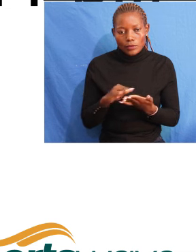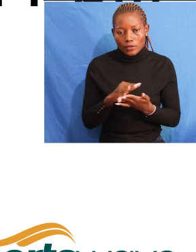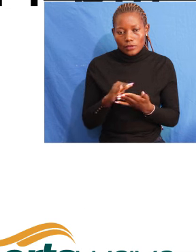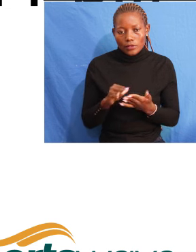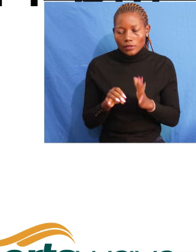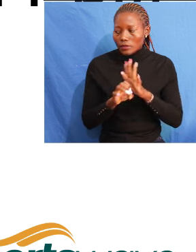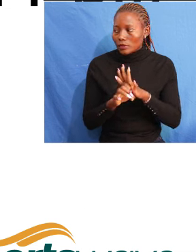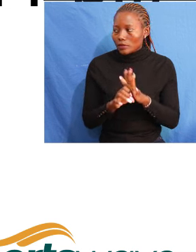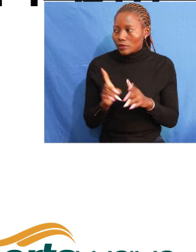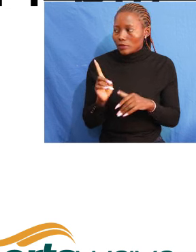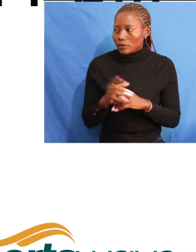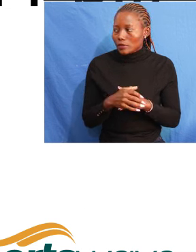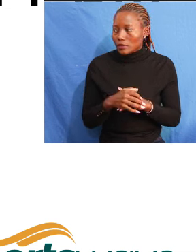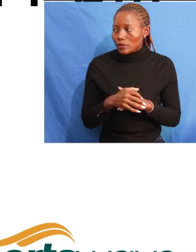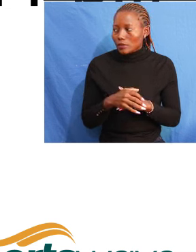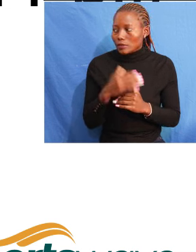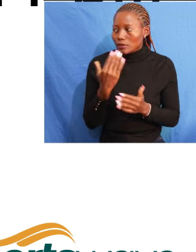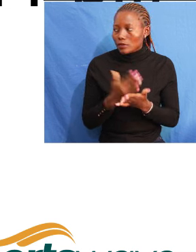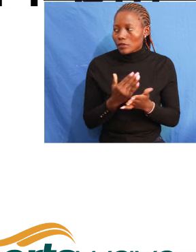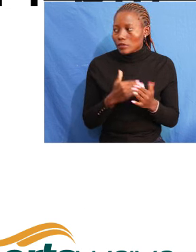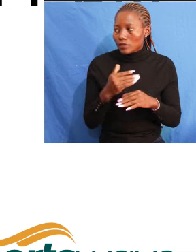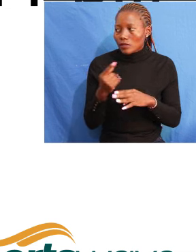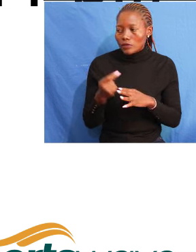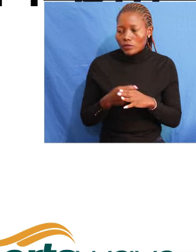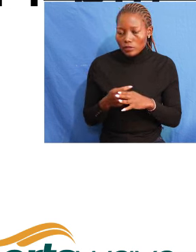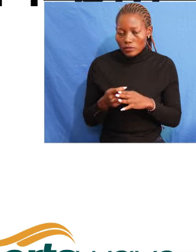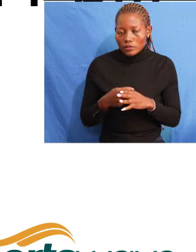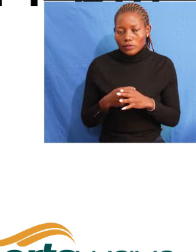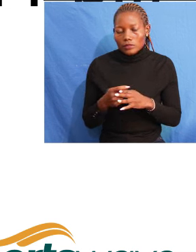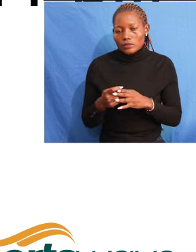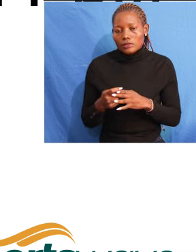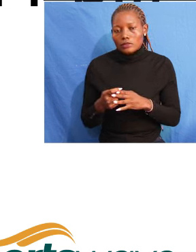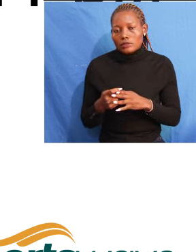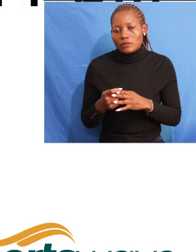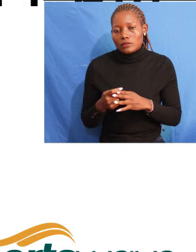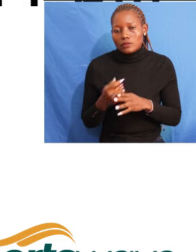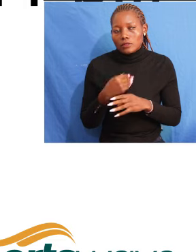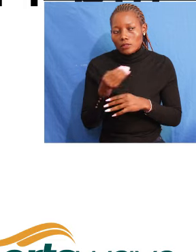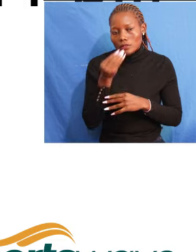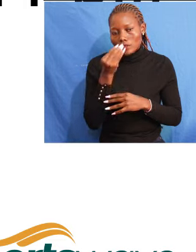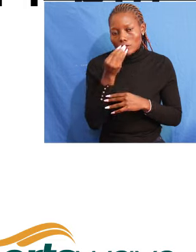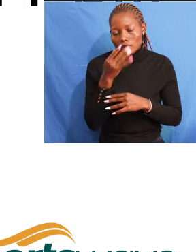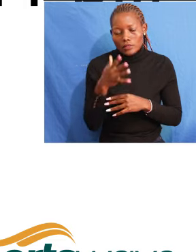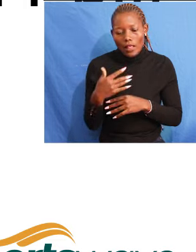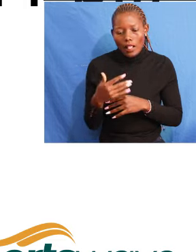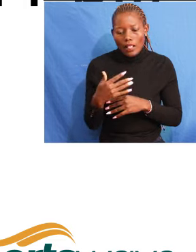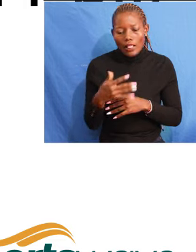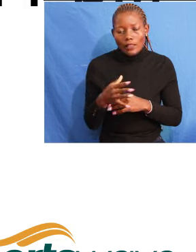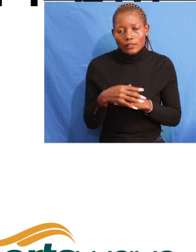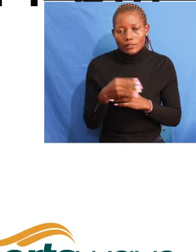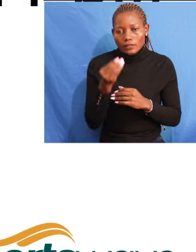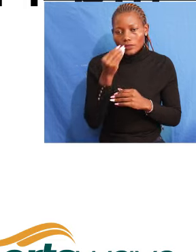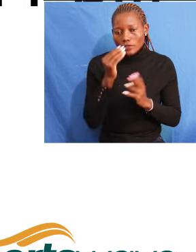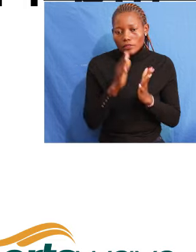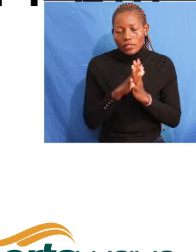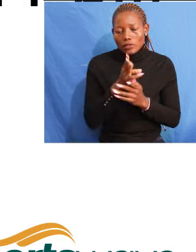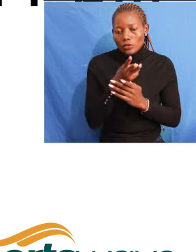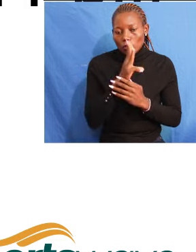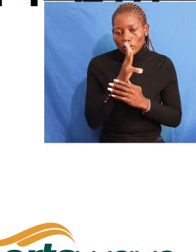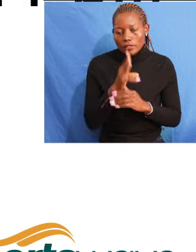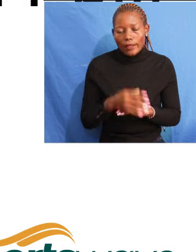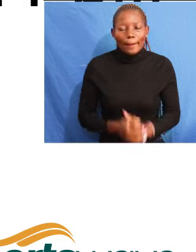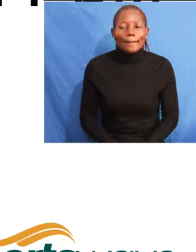Like this. So right after the training, I eat light meals and water.